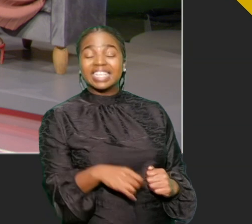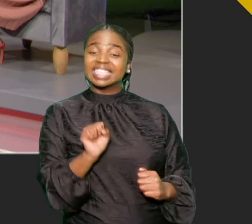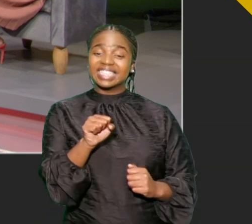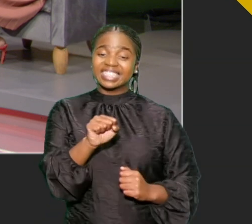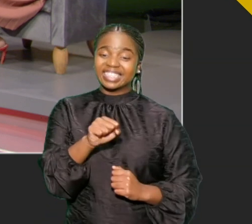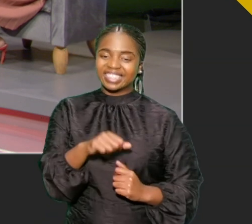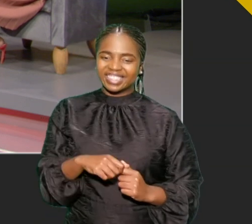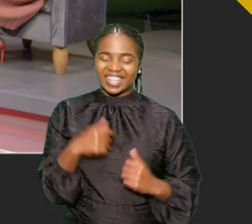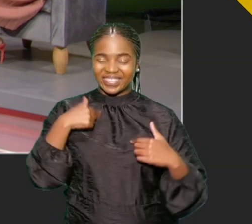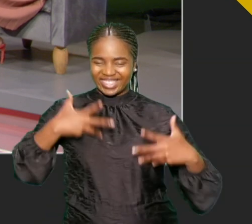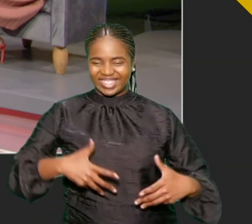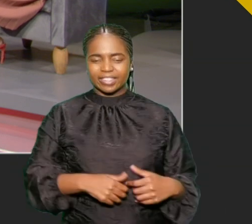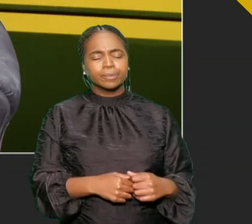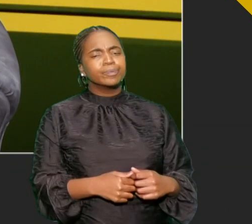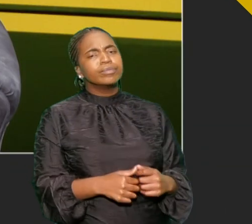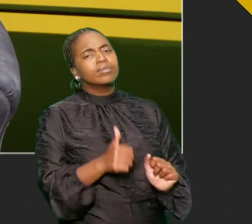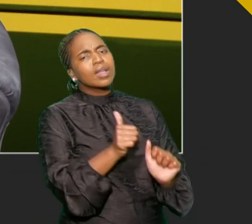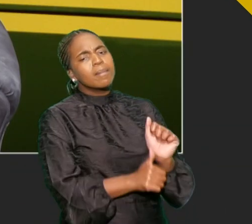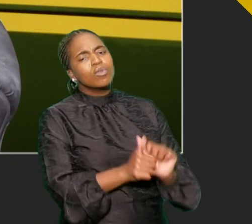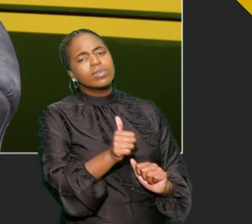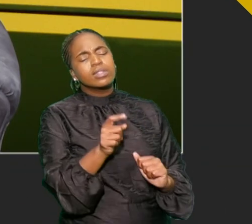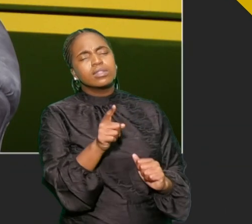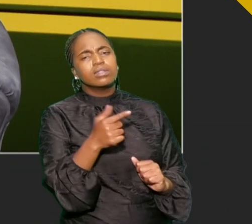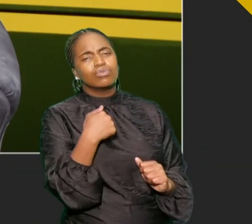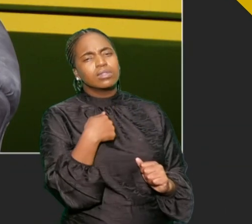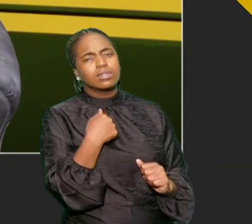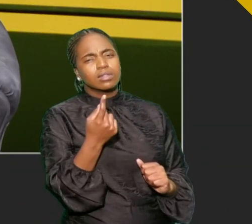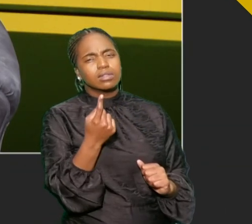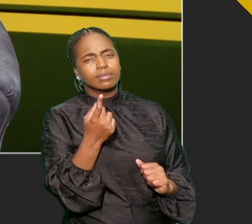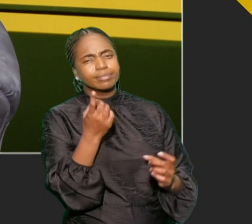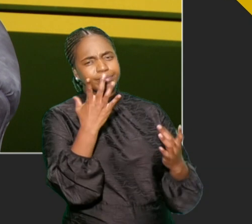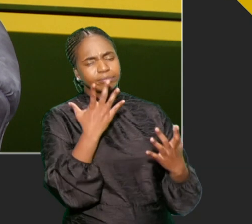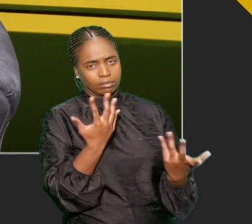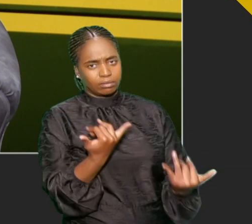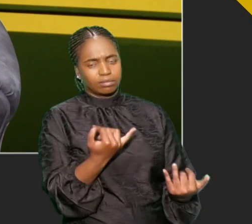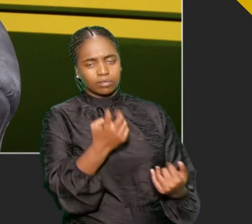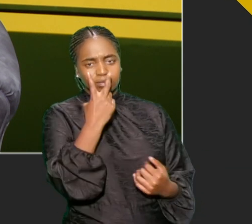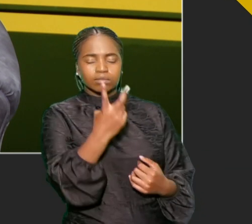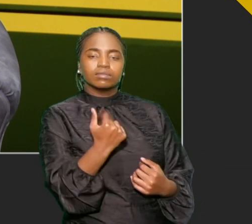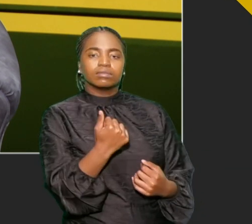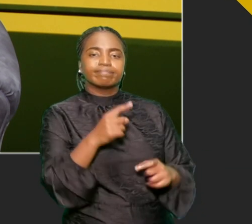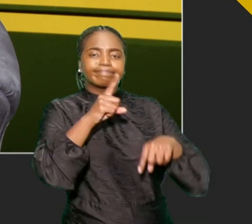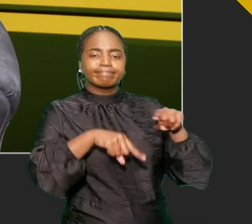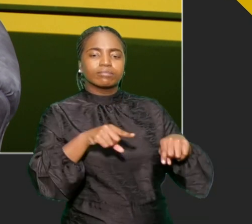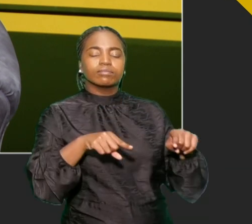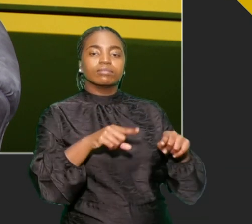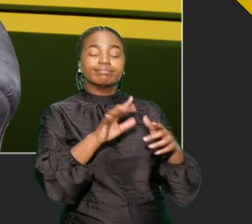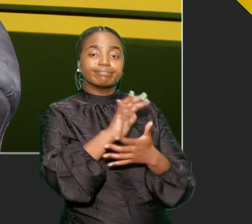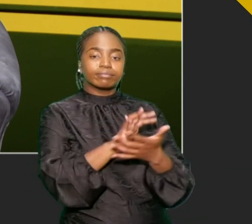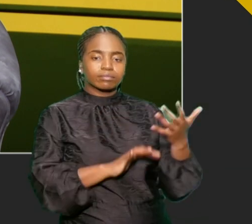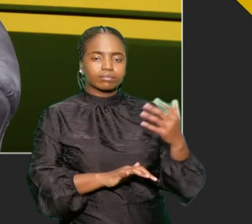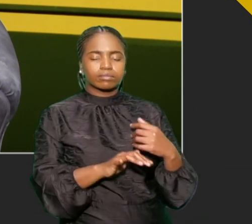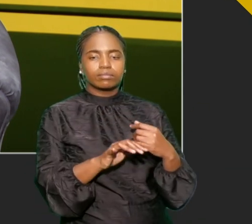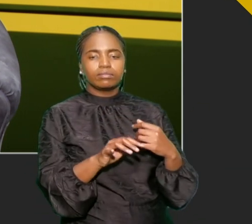Yes, I'm still here. So, but I mean, just to bring it closer to home, we've heard the different stories and